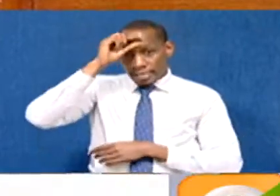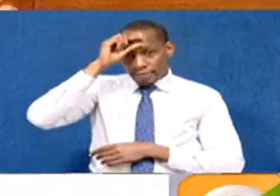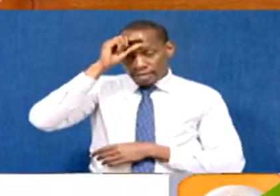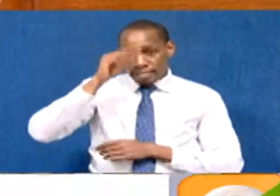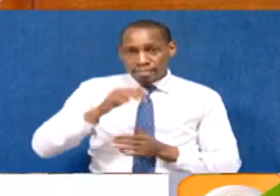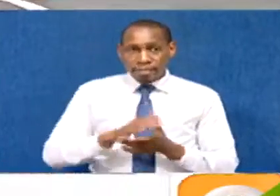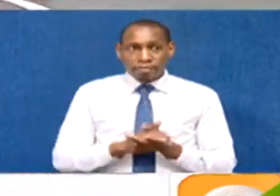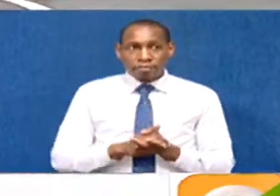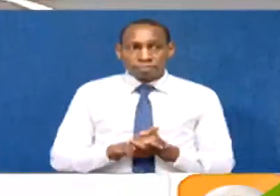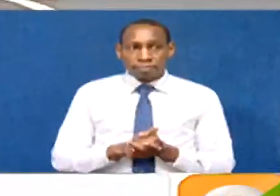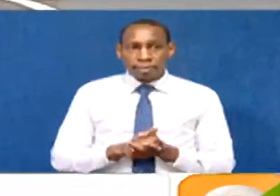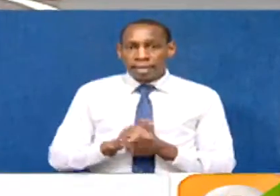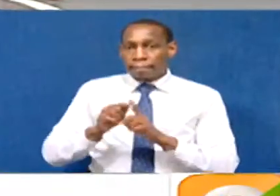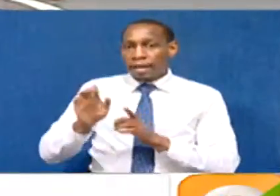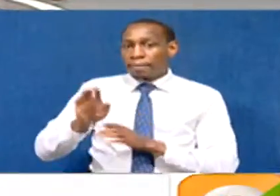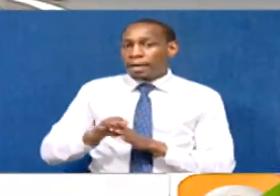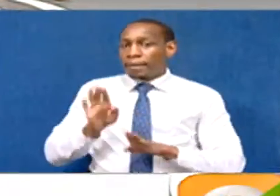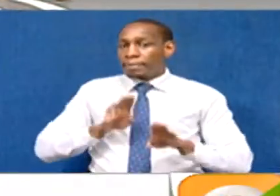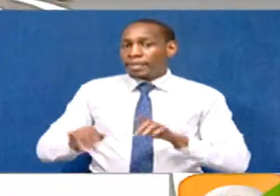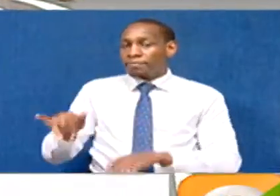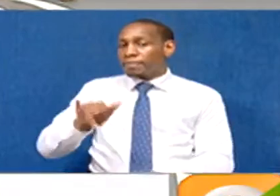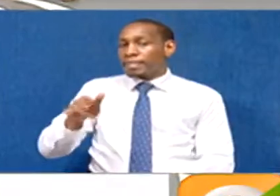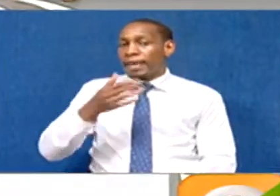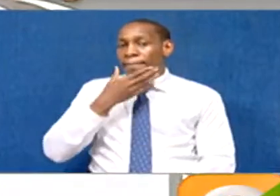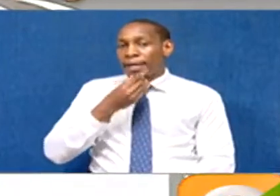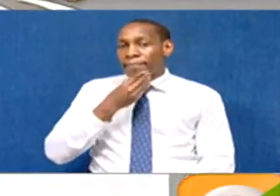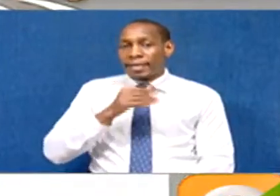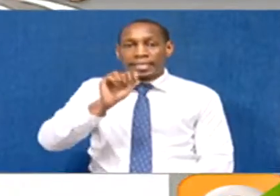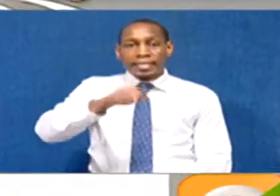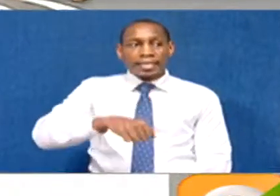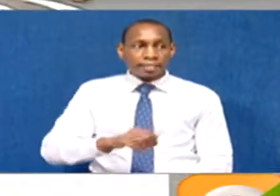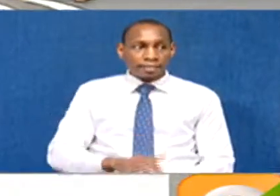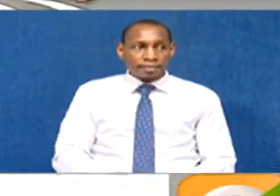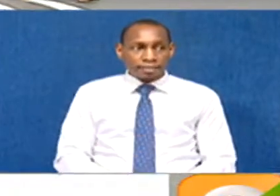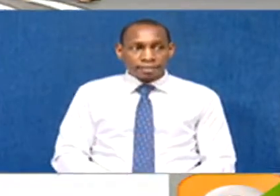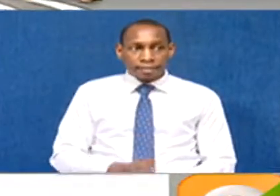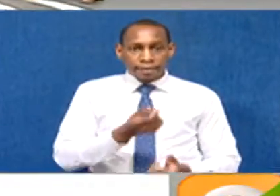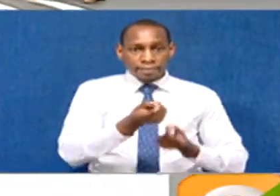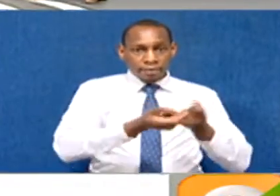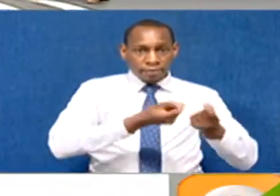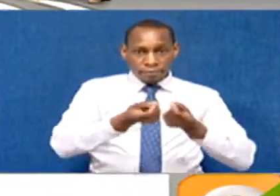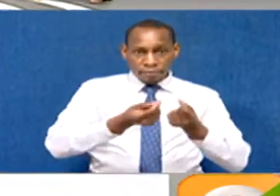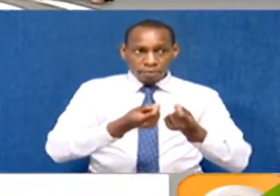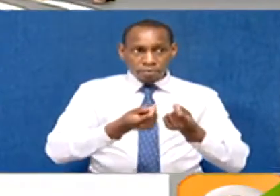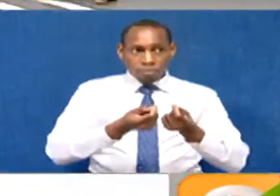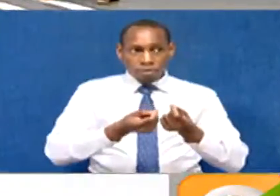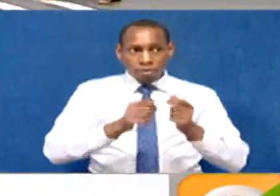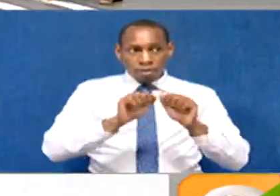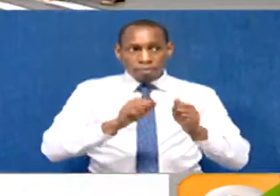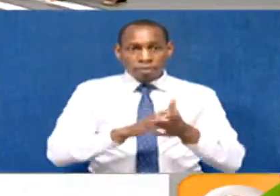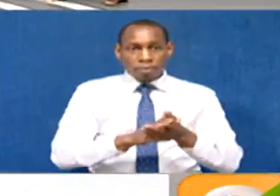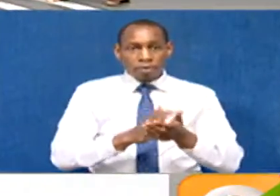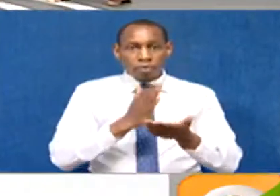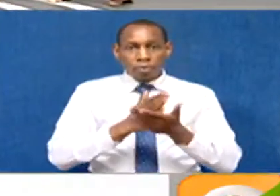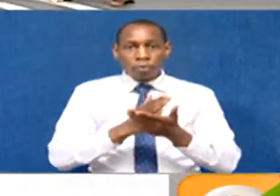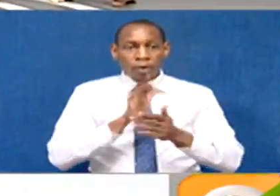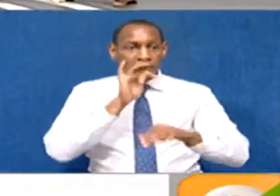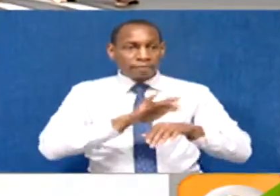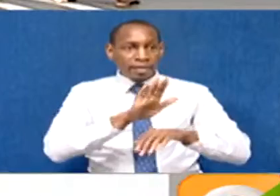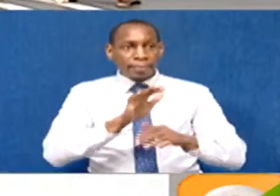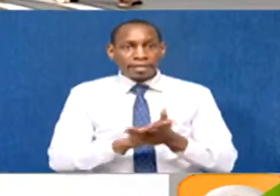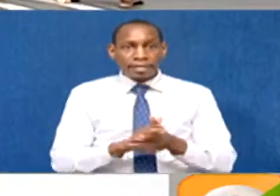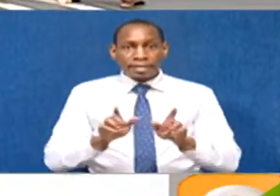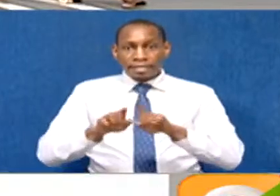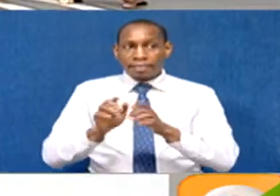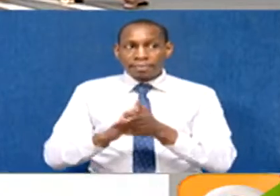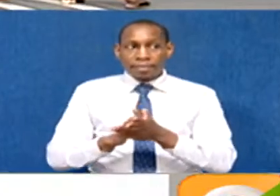parliament, we have lost, behave like the men. Huh? Because they have the field in there, you know, it can be toxic sometimes, until